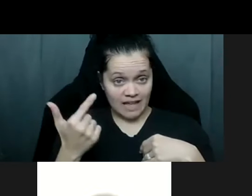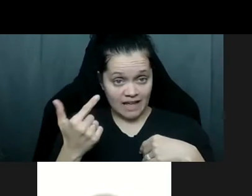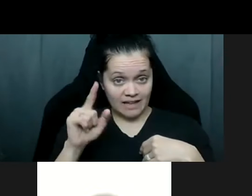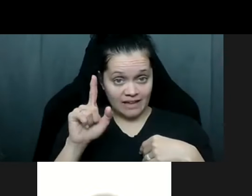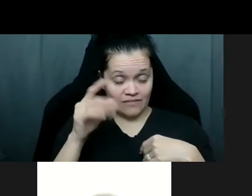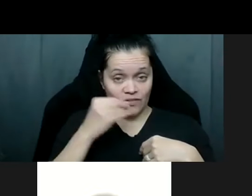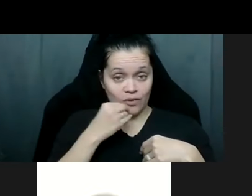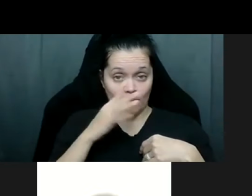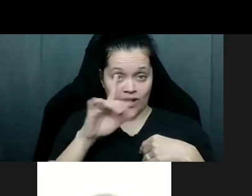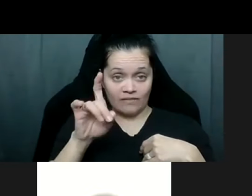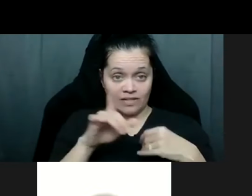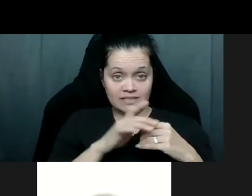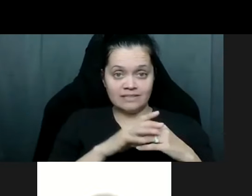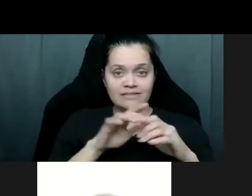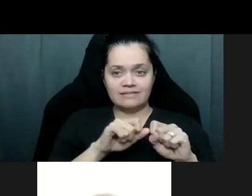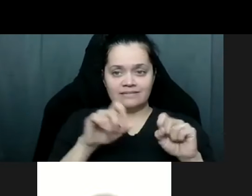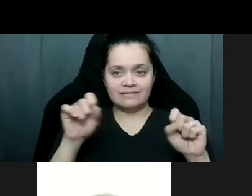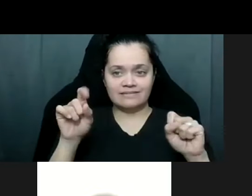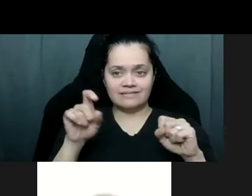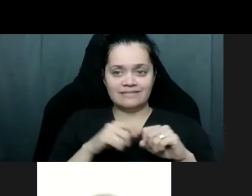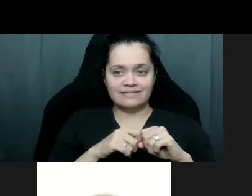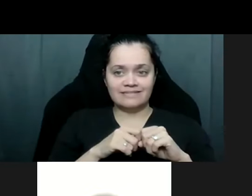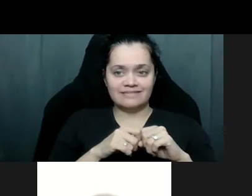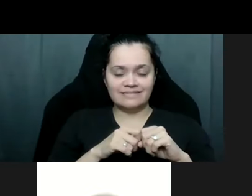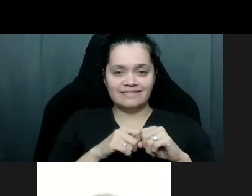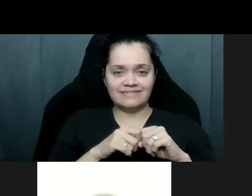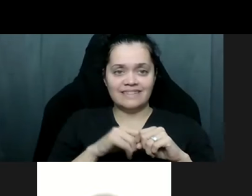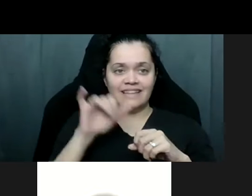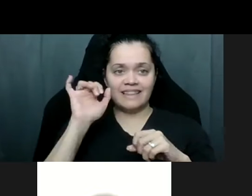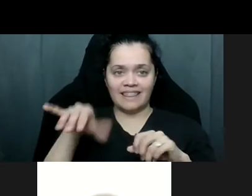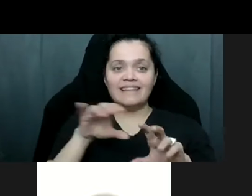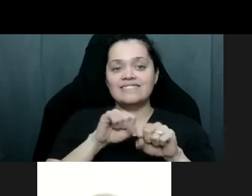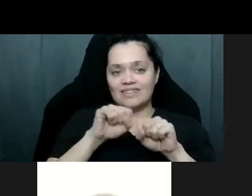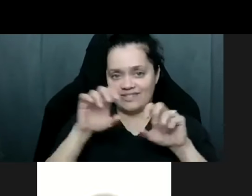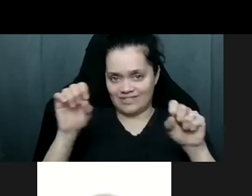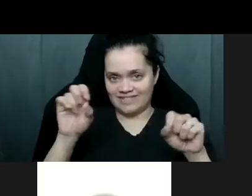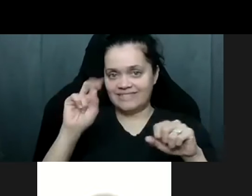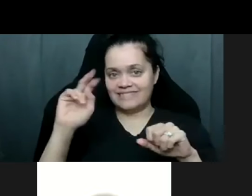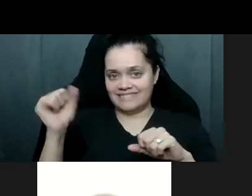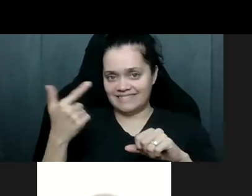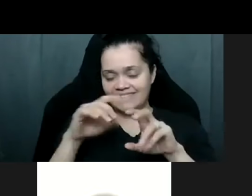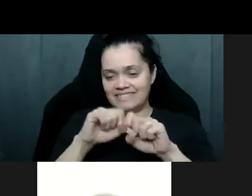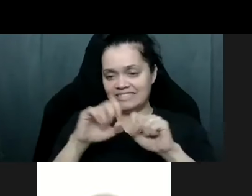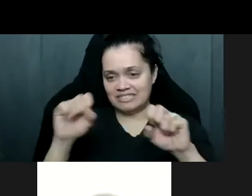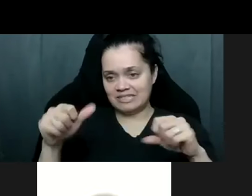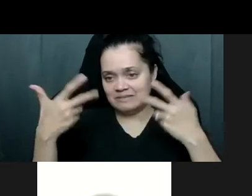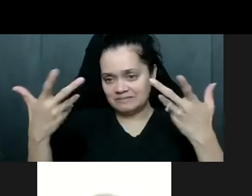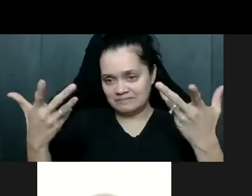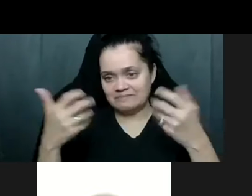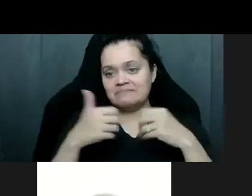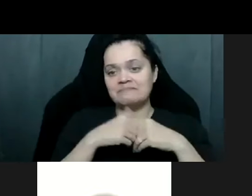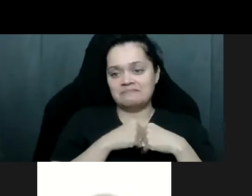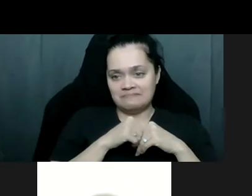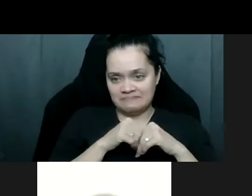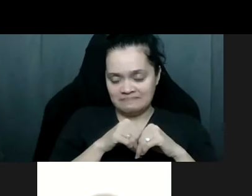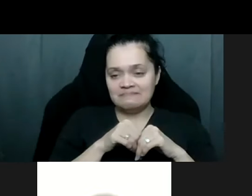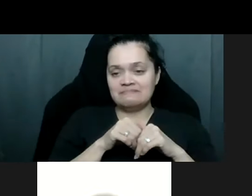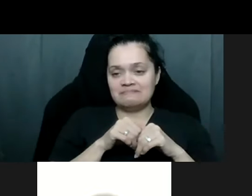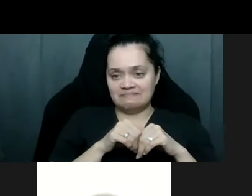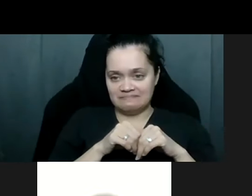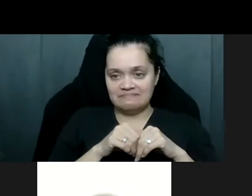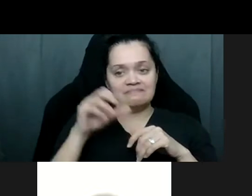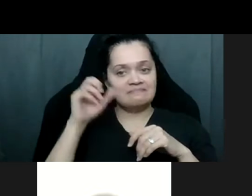for breakfast? Some people do. That's a sausage. Snag is a sausage.